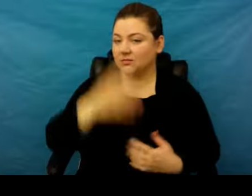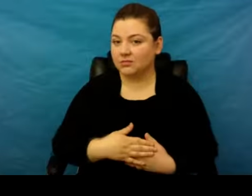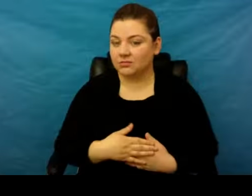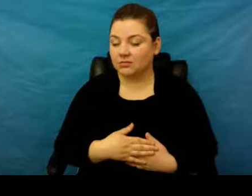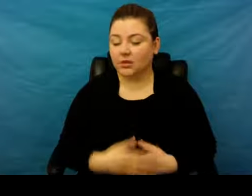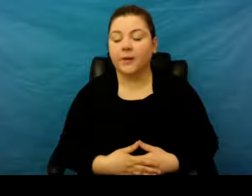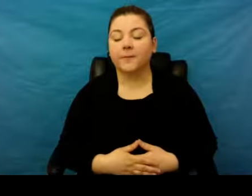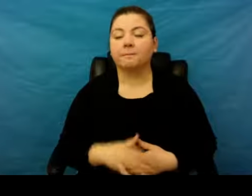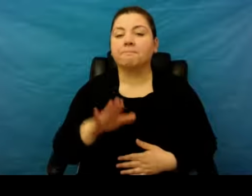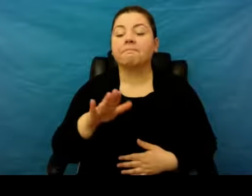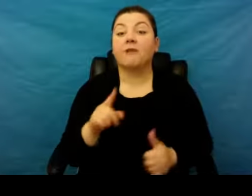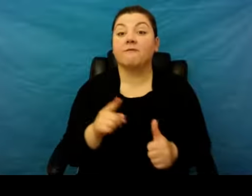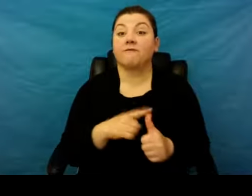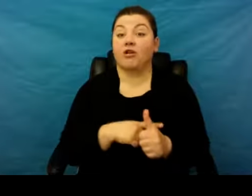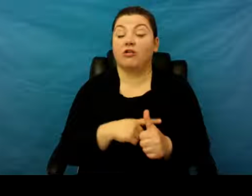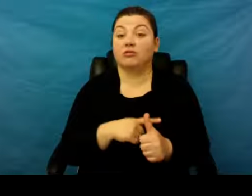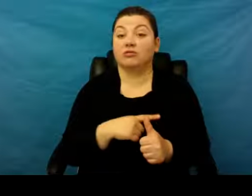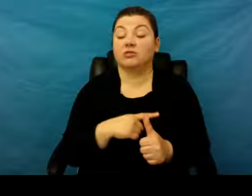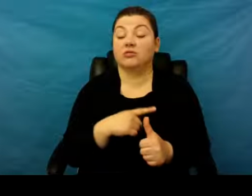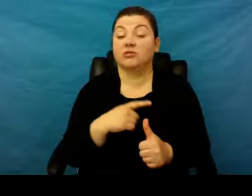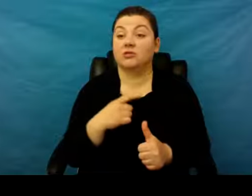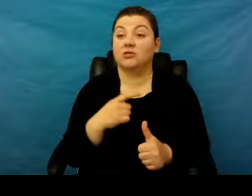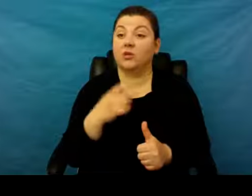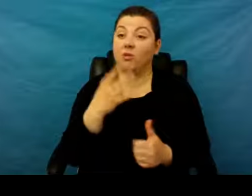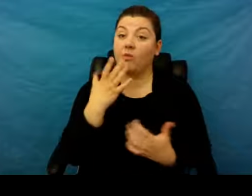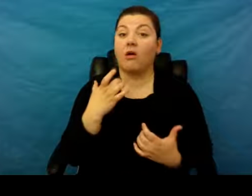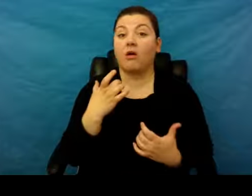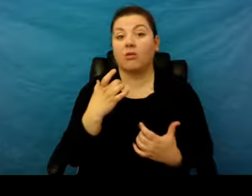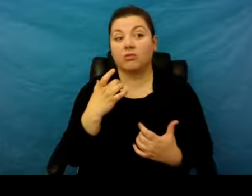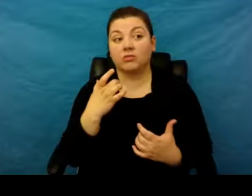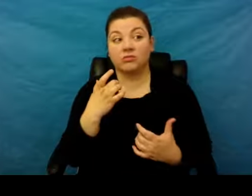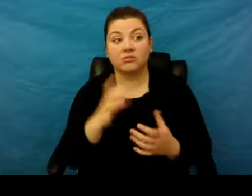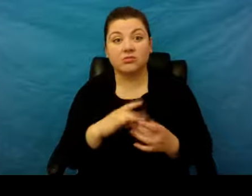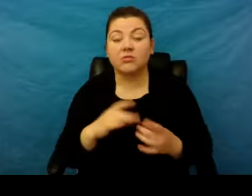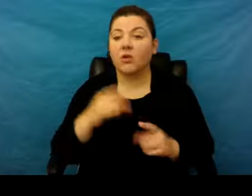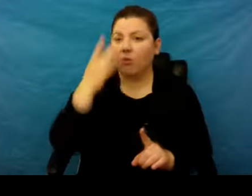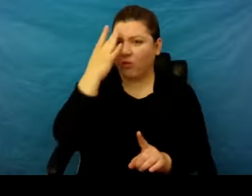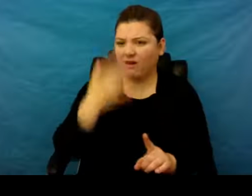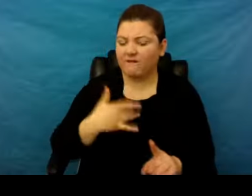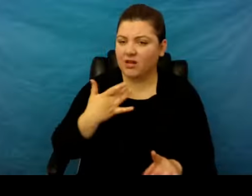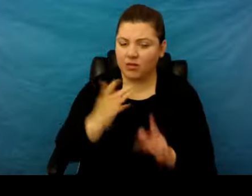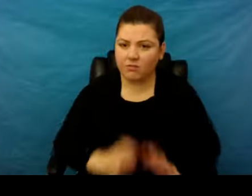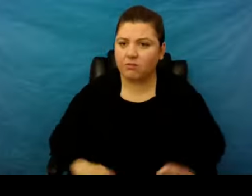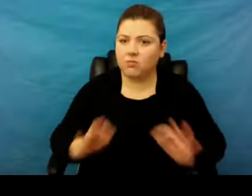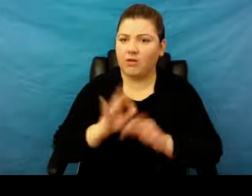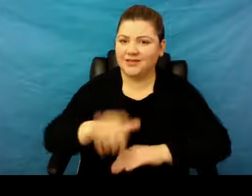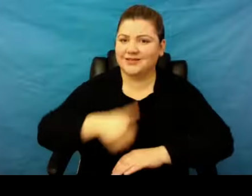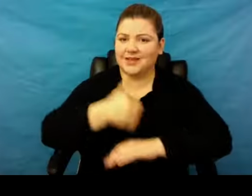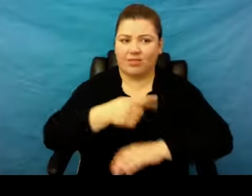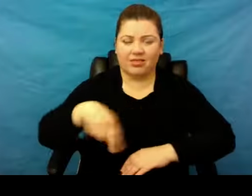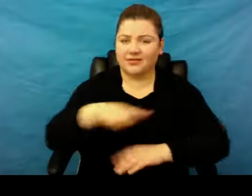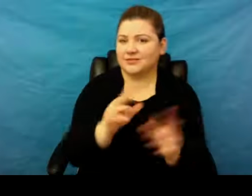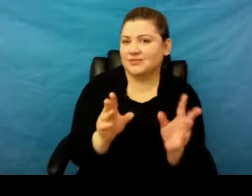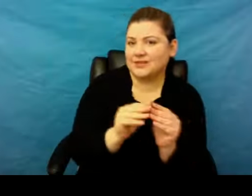is, why are we having this phone call, or why did I think it was important to have this phone call? I think in the medical